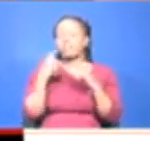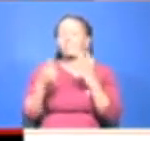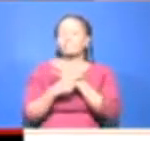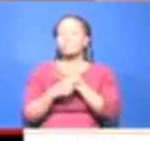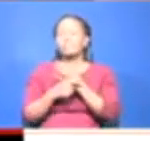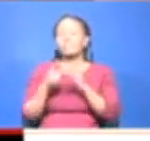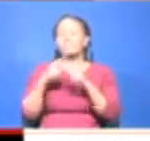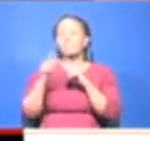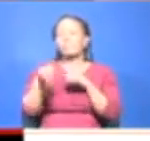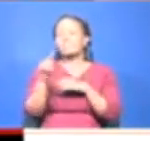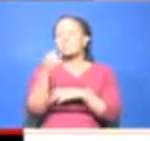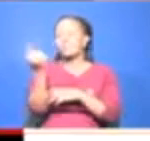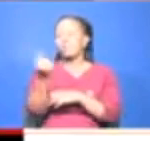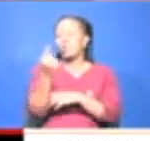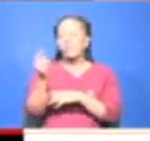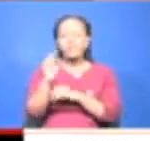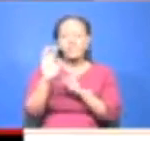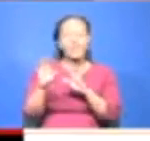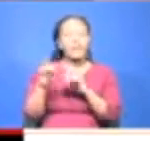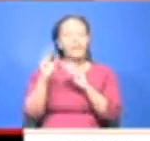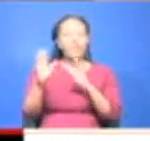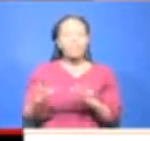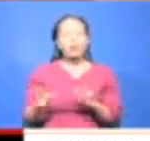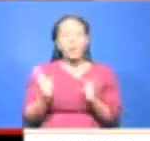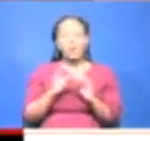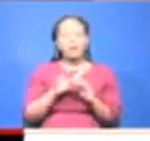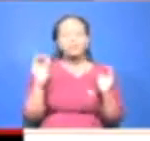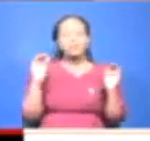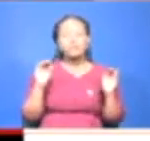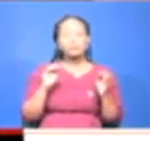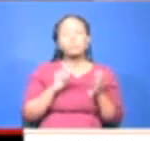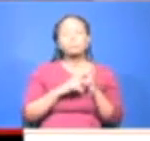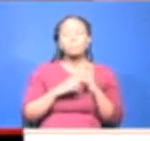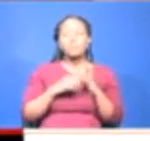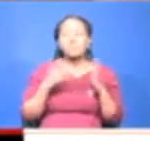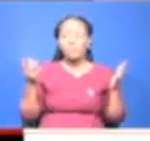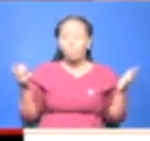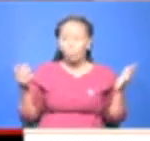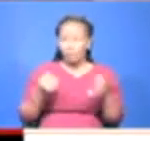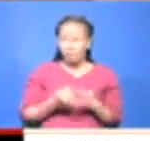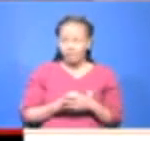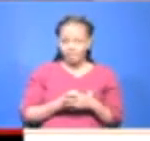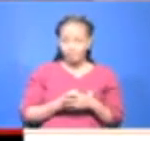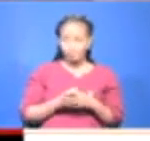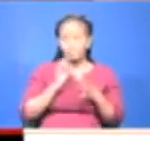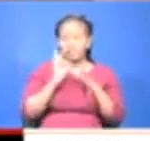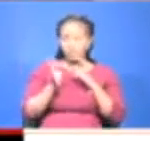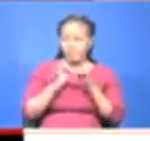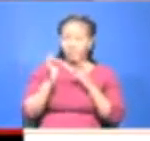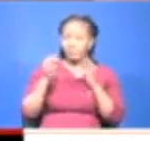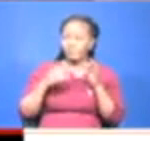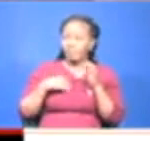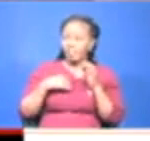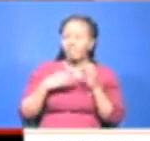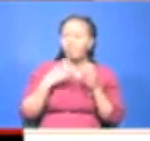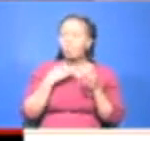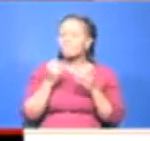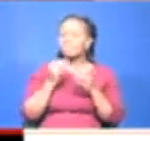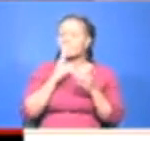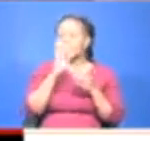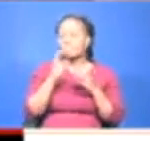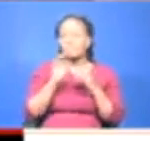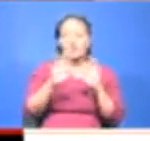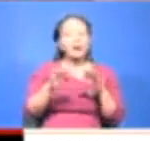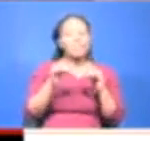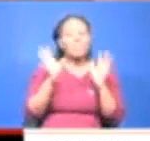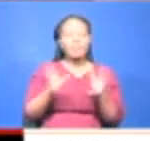not the only farmer there. So your question is pressing, because they're already farming, and they don't want to be farming, and they're not making enough